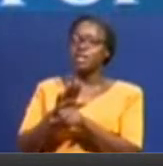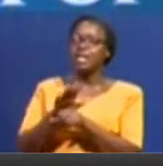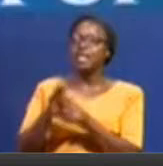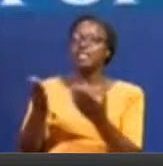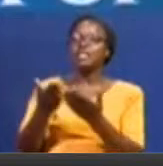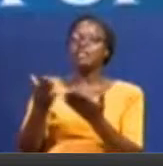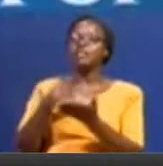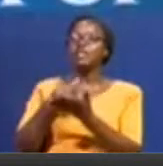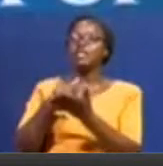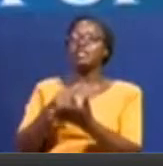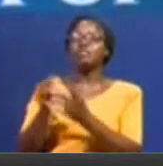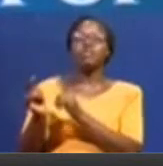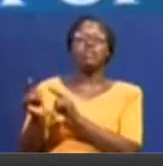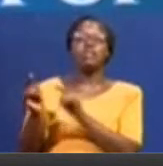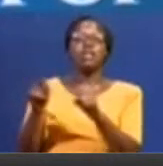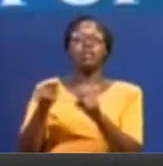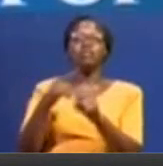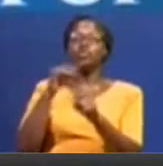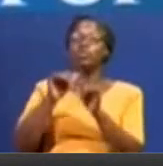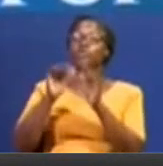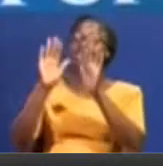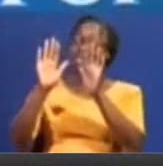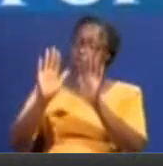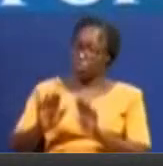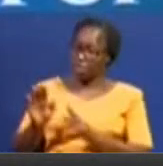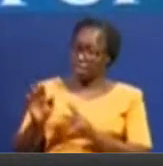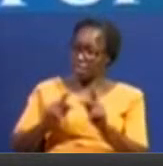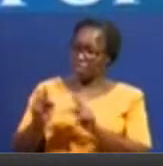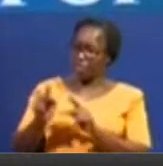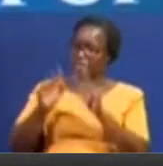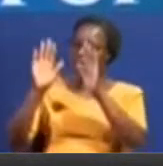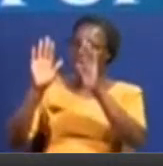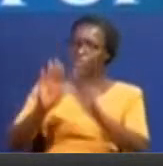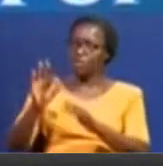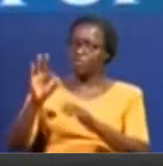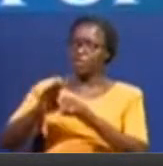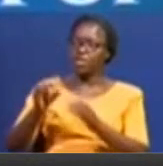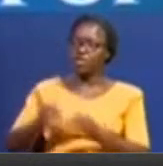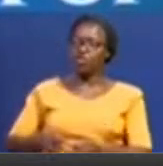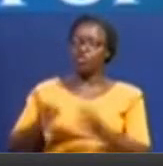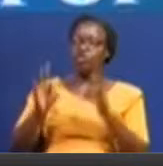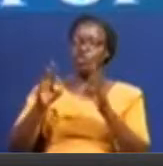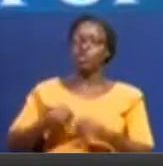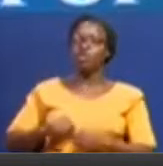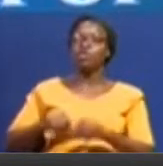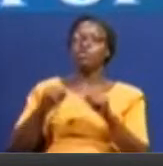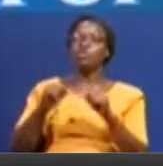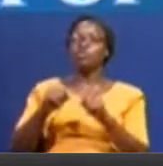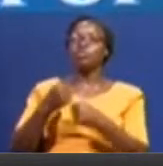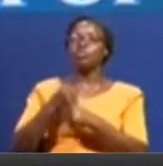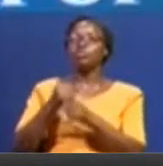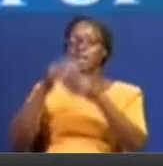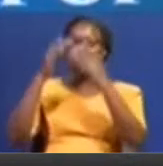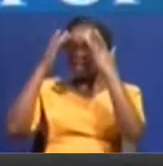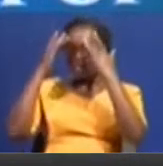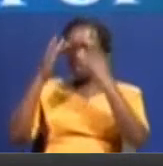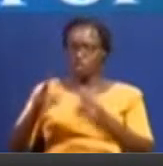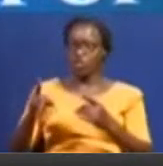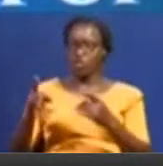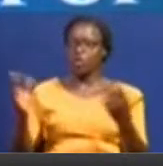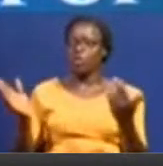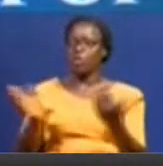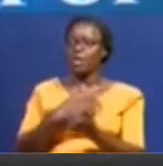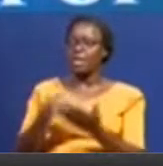where the interference comes in. So it's important, very important for the electoral officials to be able to make a determination whether